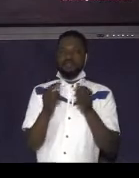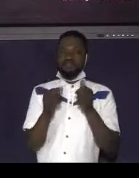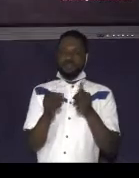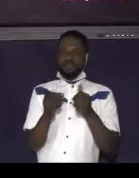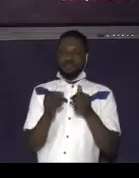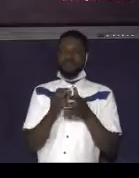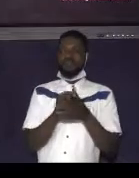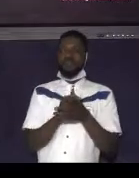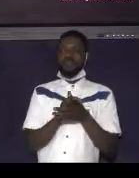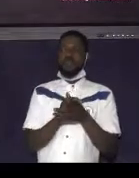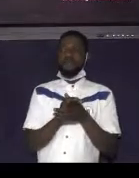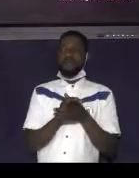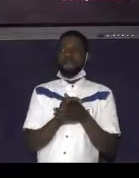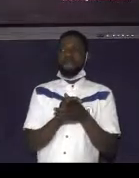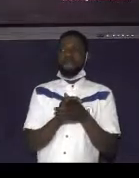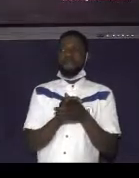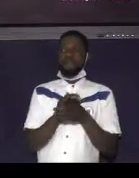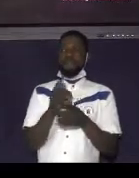Well done.